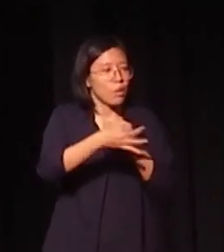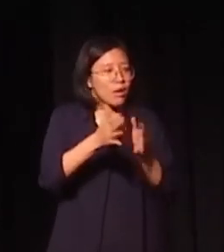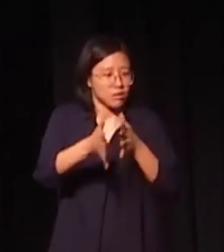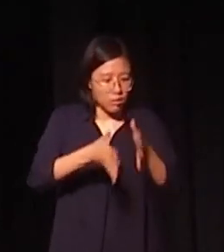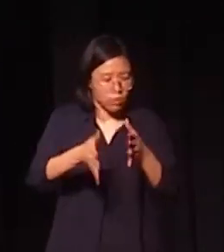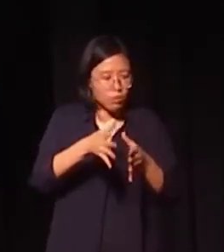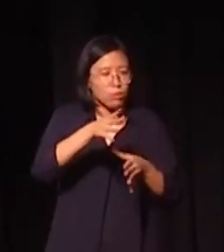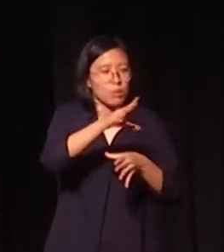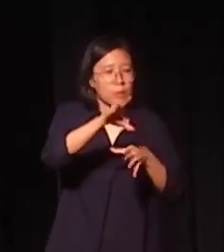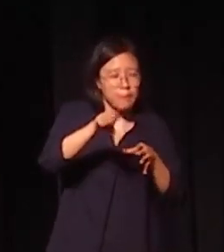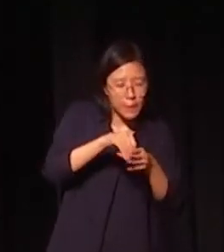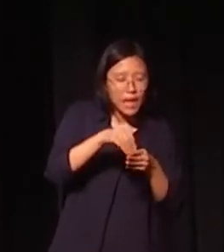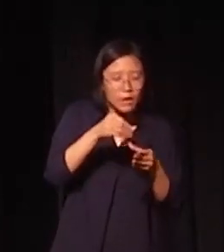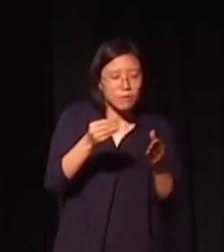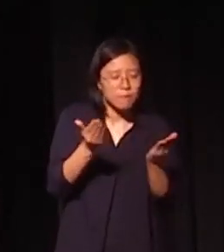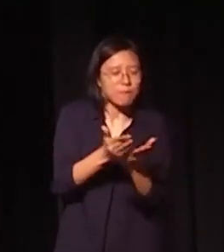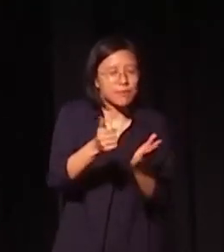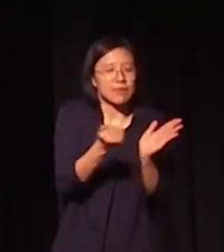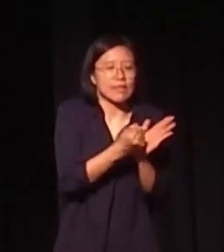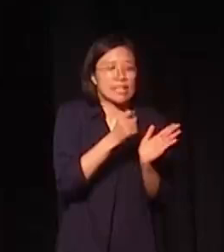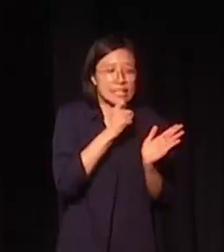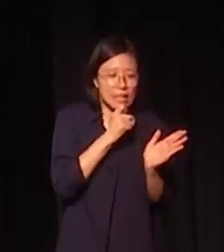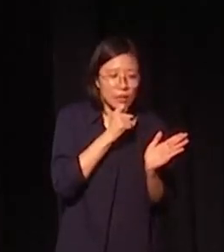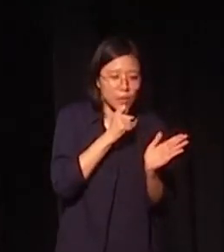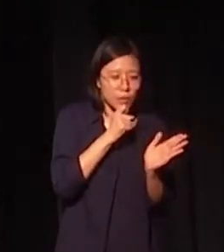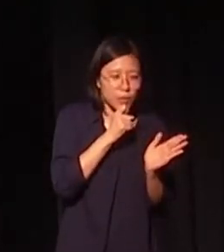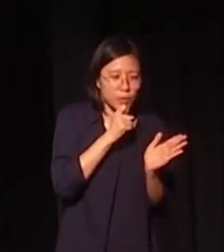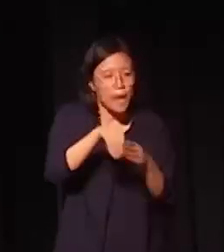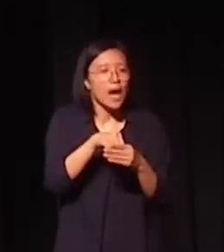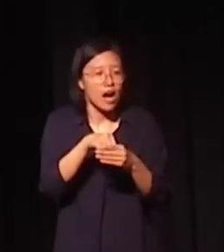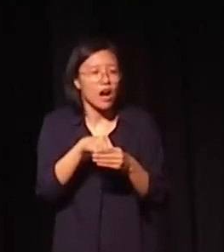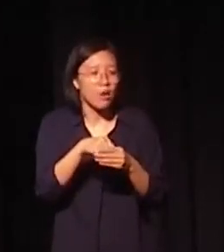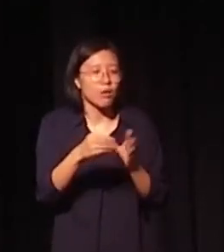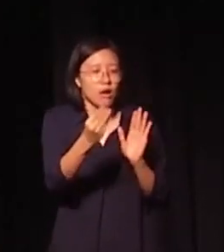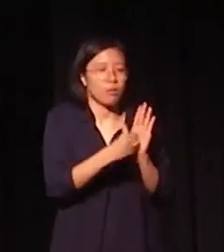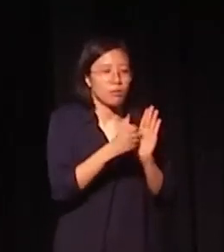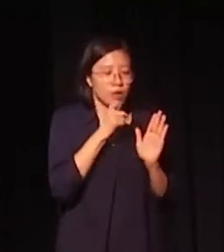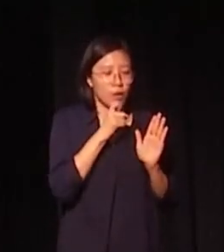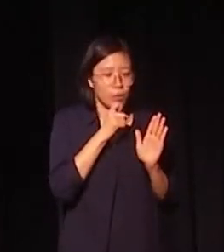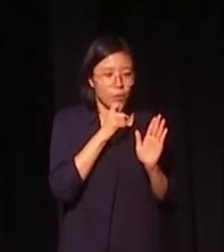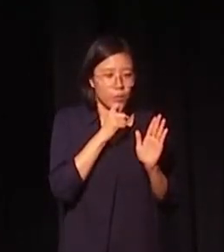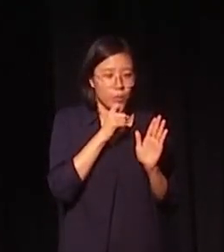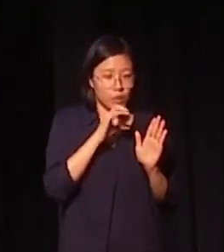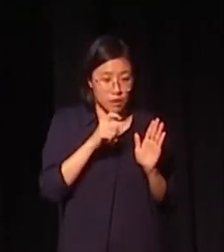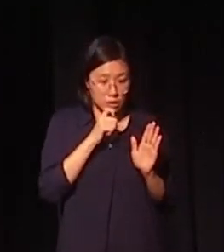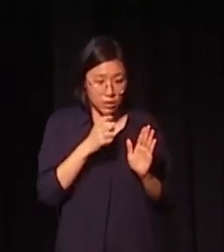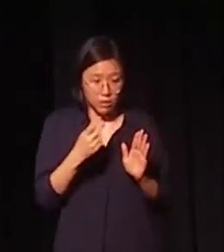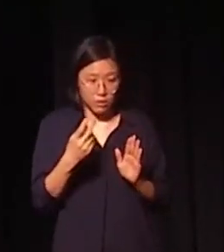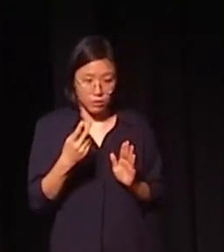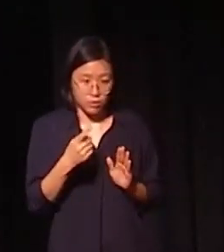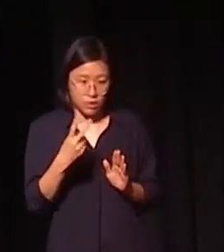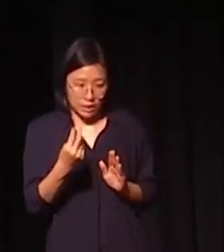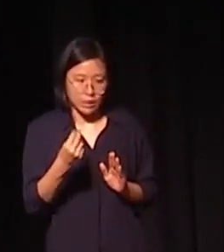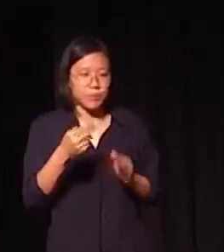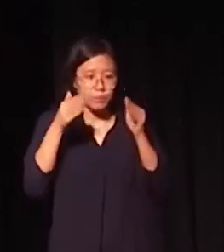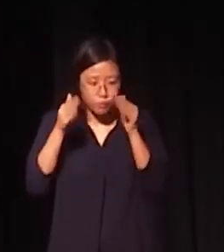country in some shape or form, either through a piece of legislation or policy, and 20 had specific acts. So, for example,